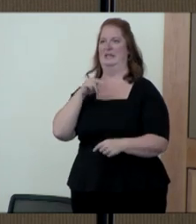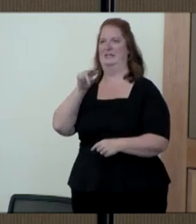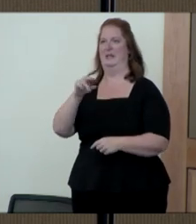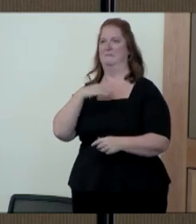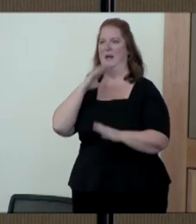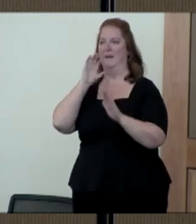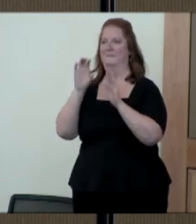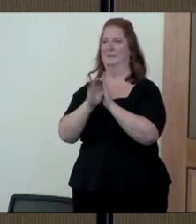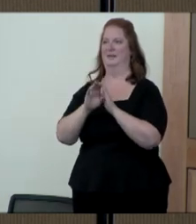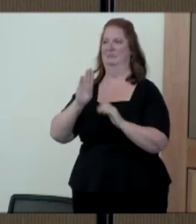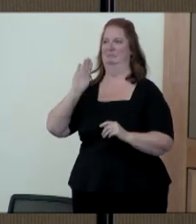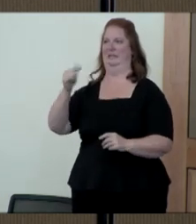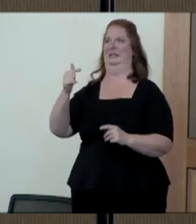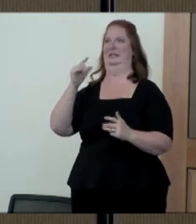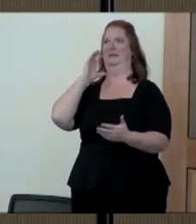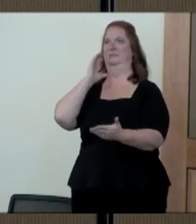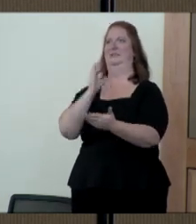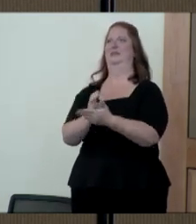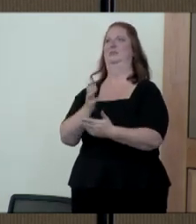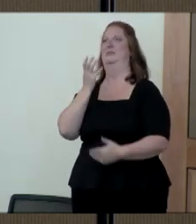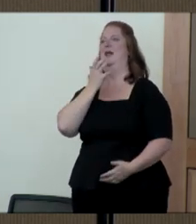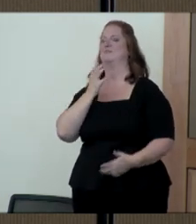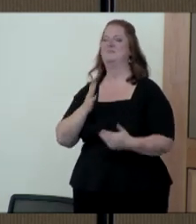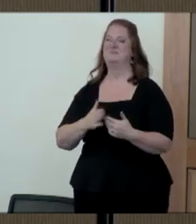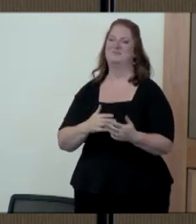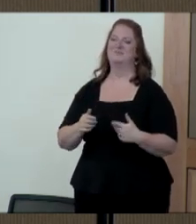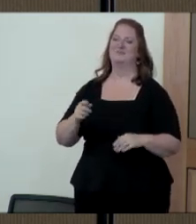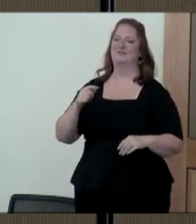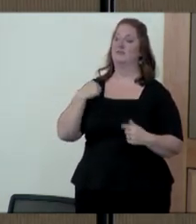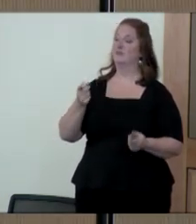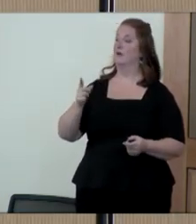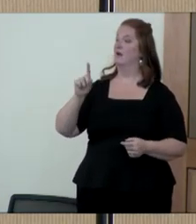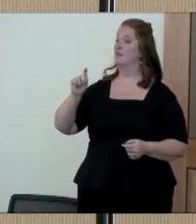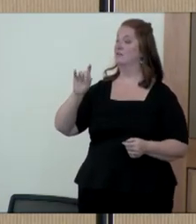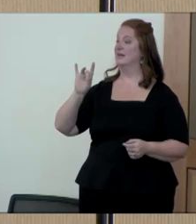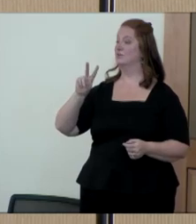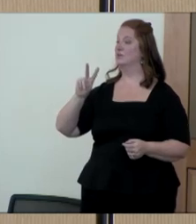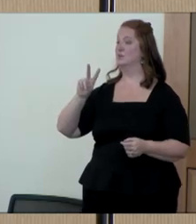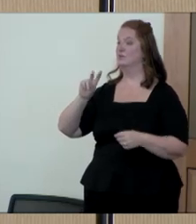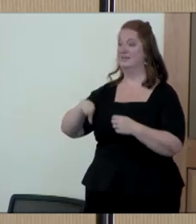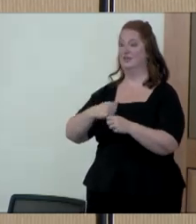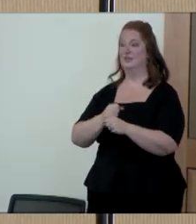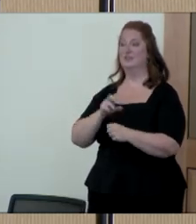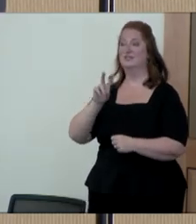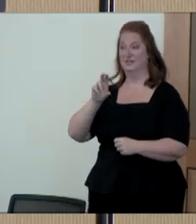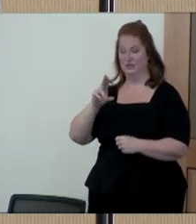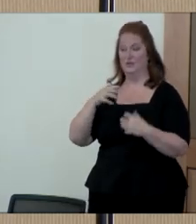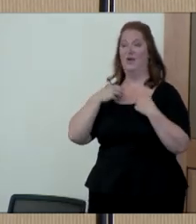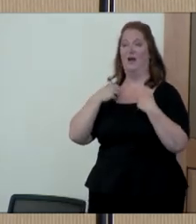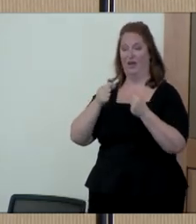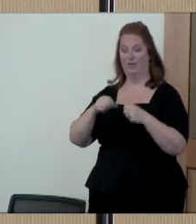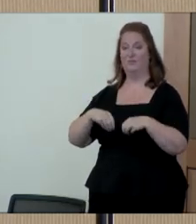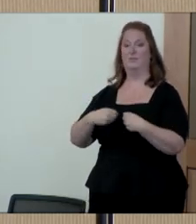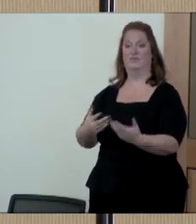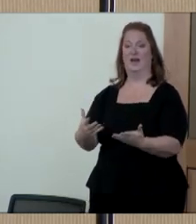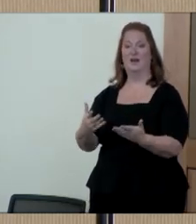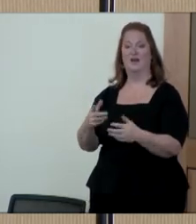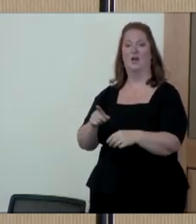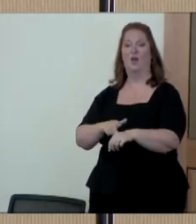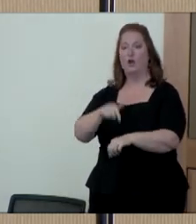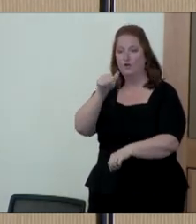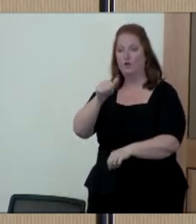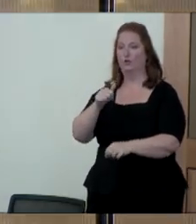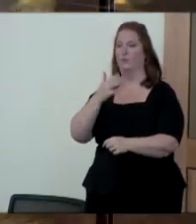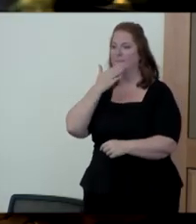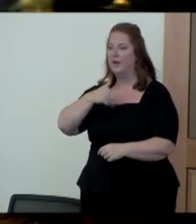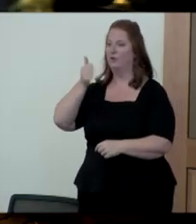big screen. So for about 182 years, VCU Health has worked to give longer, better,